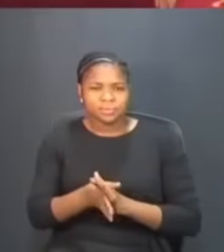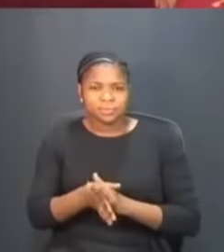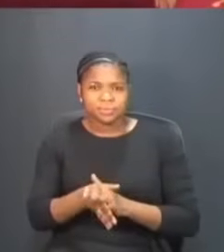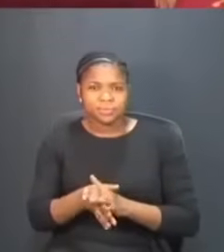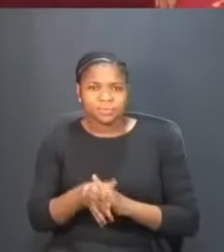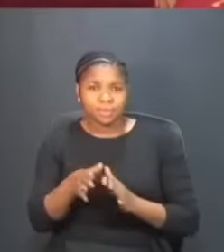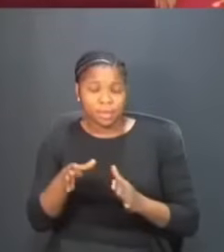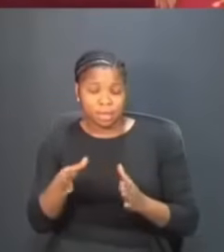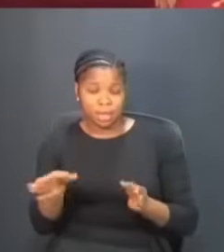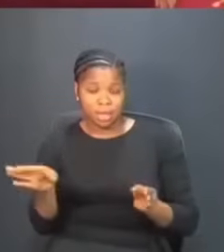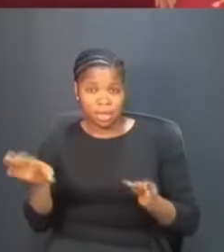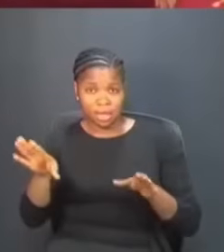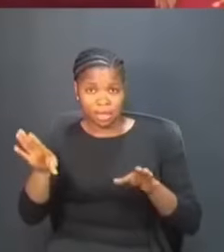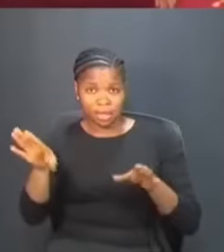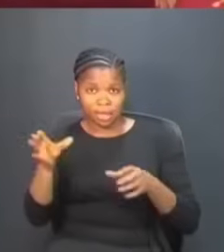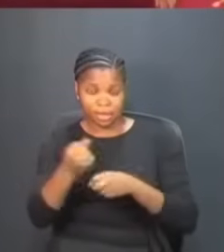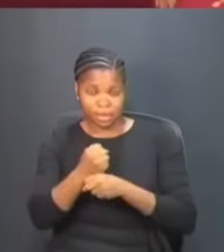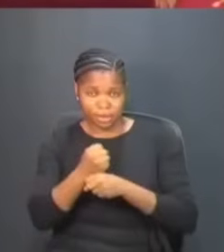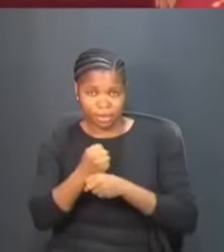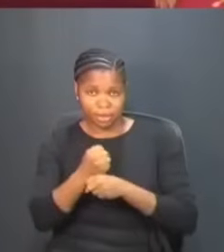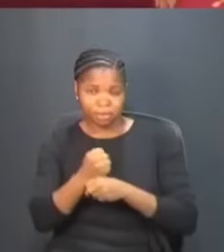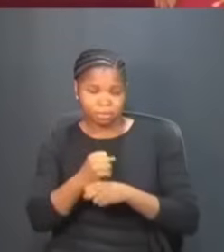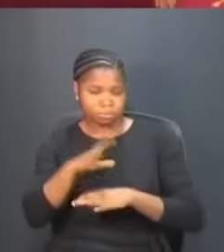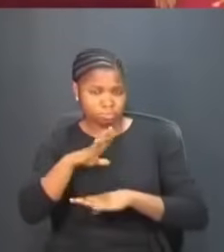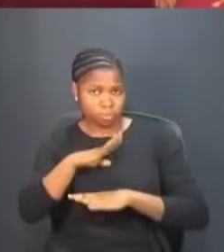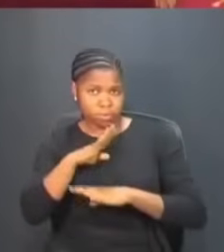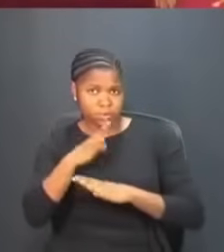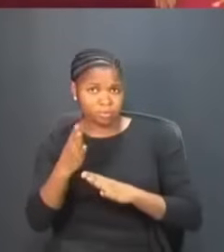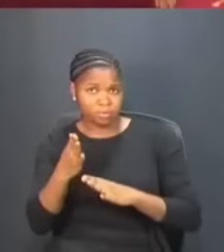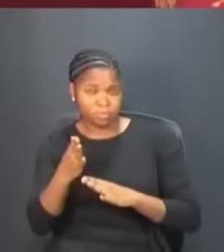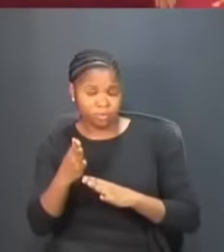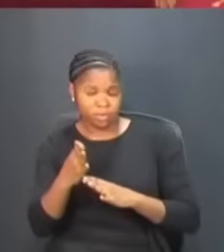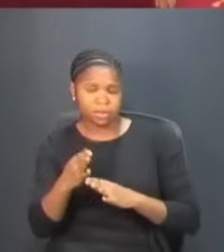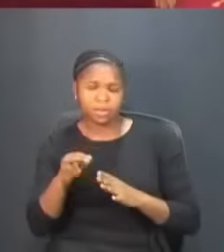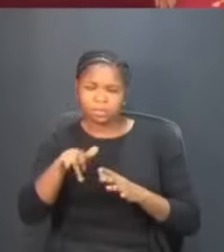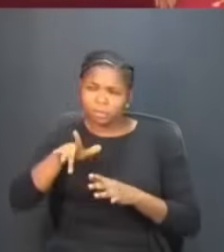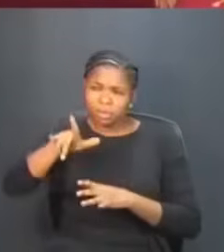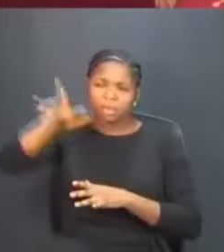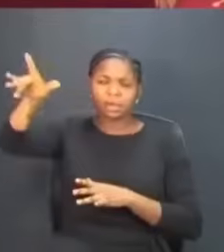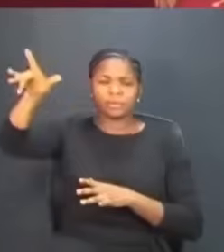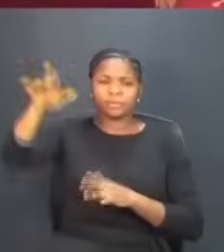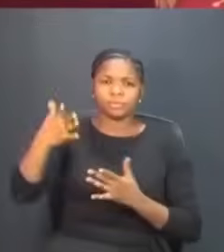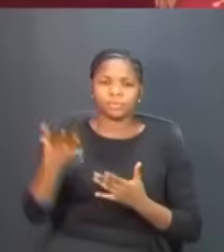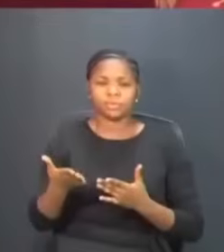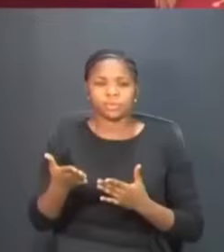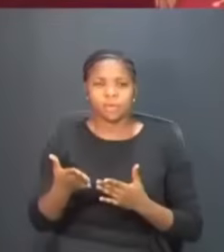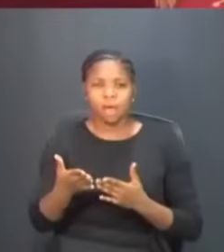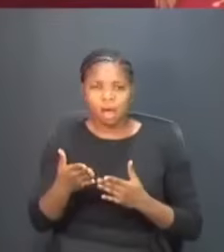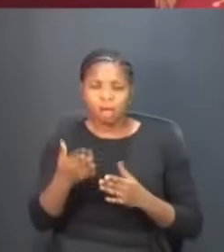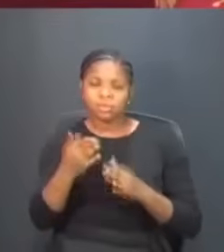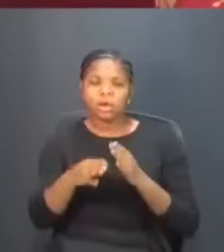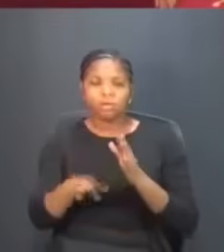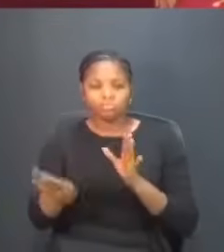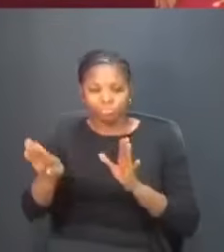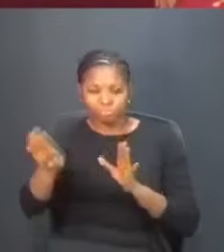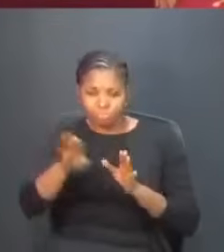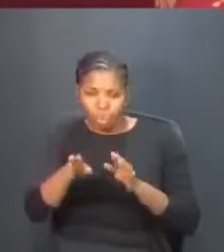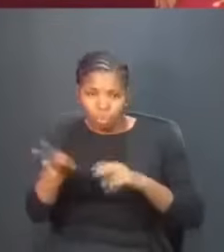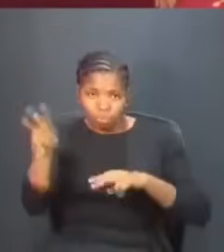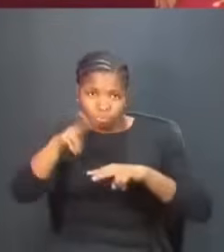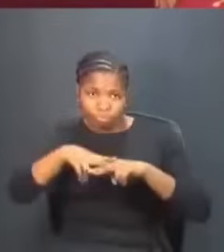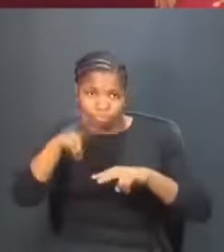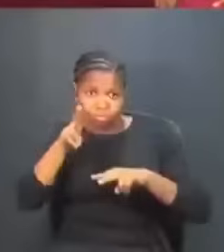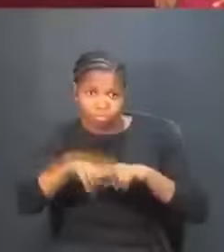achieve self-sufficiency in palm oil production and export competitiveness, and promote sustainability, gender inclusion,